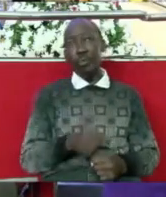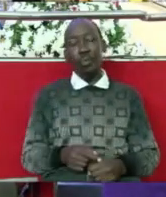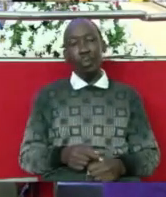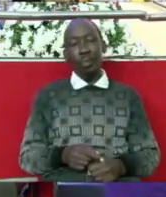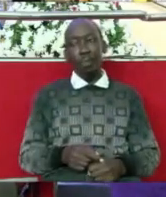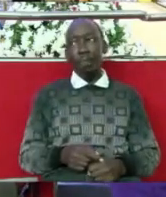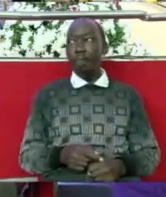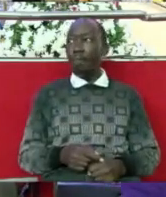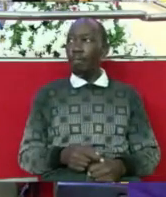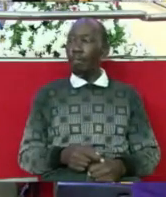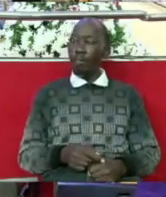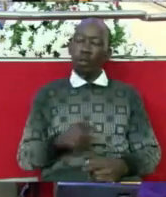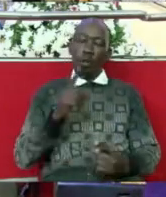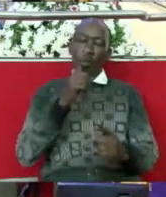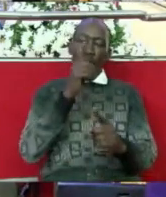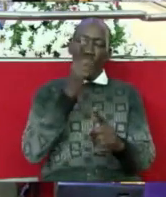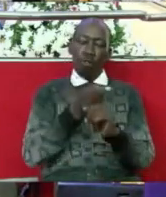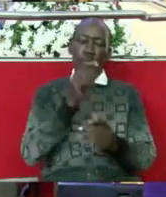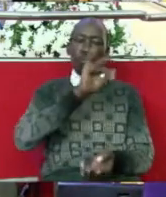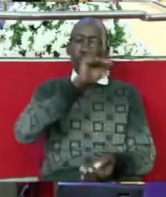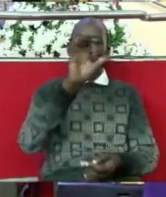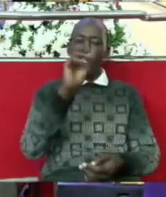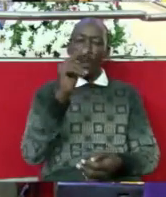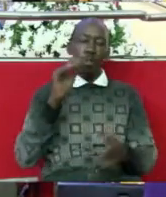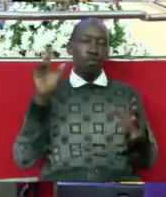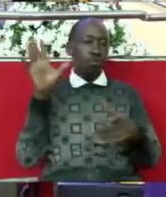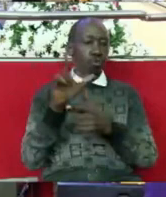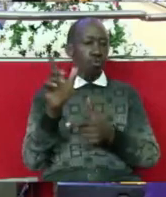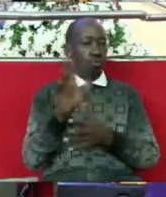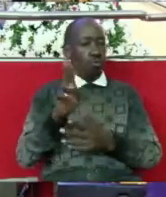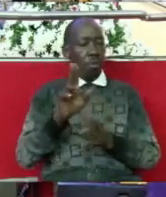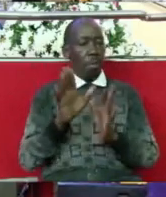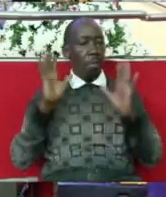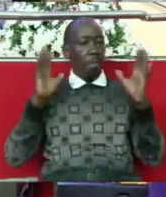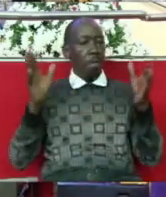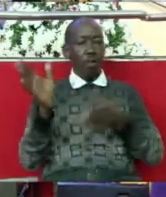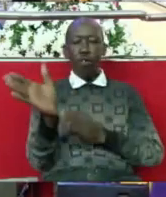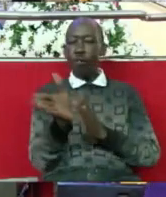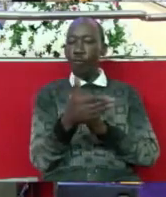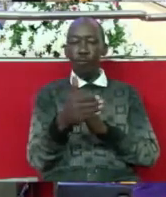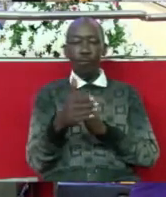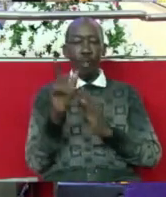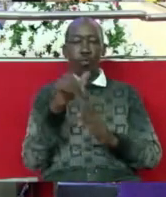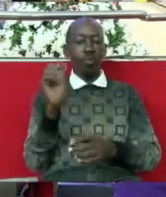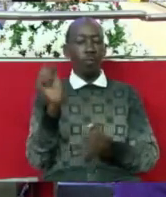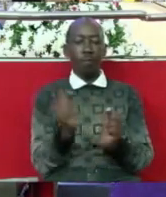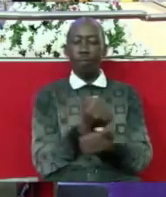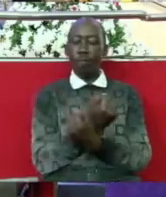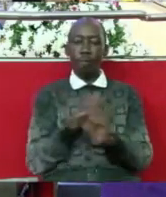you. For Jonah, he used the big fish to rescue him.